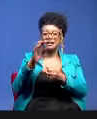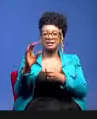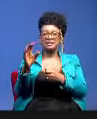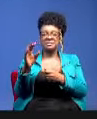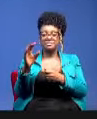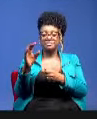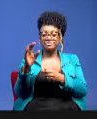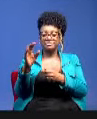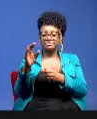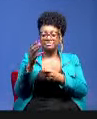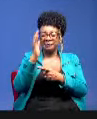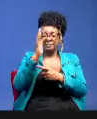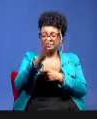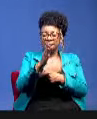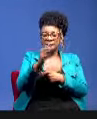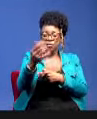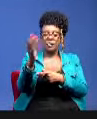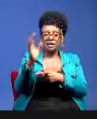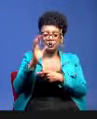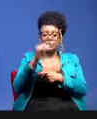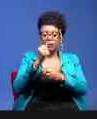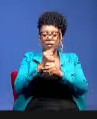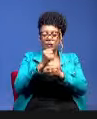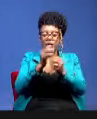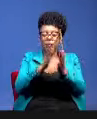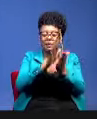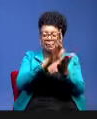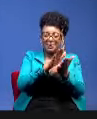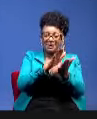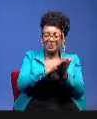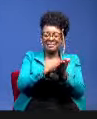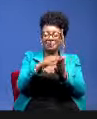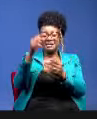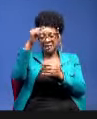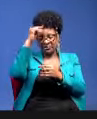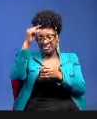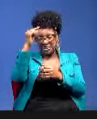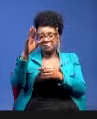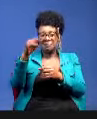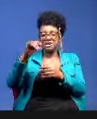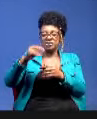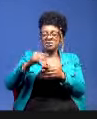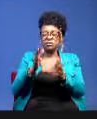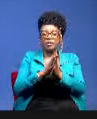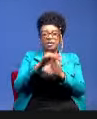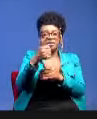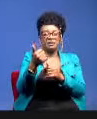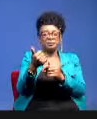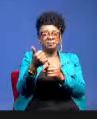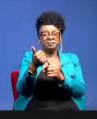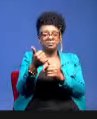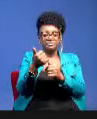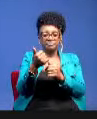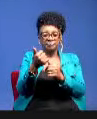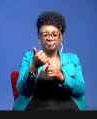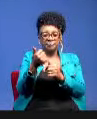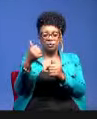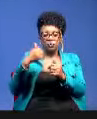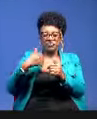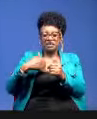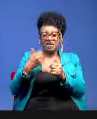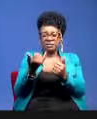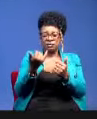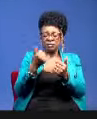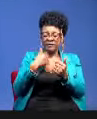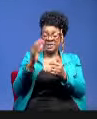customer company. We work with banks, with telcos, with governments, with merchants, with fintechs. So we enrich the